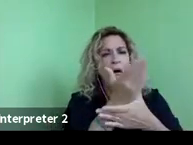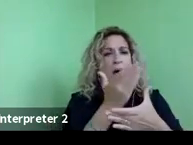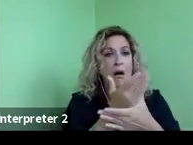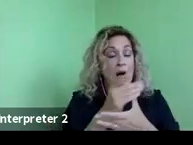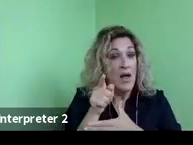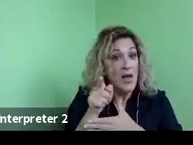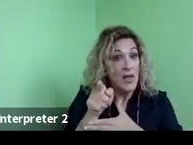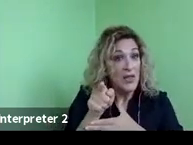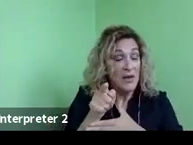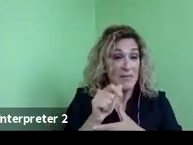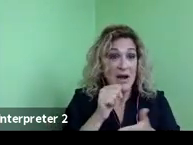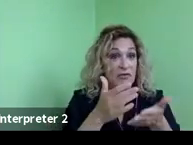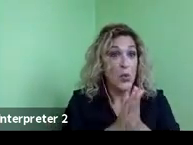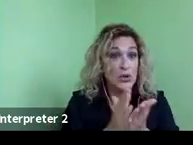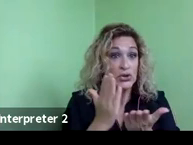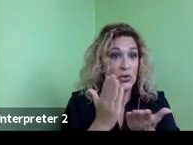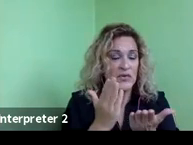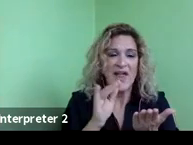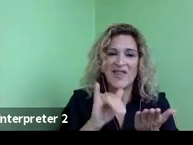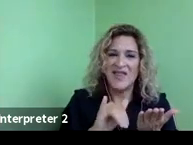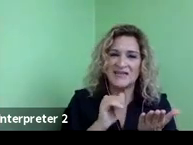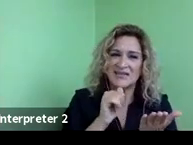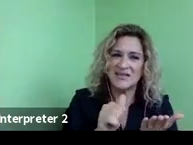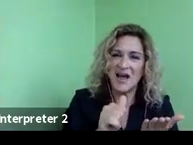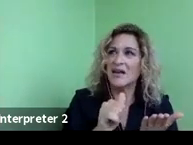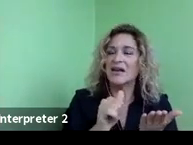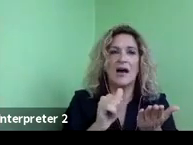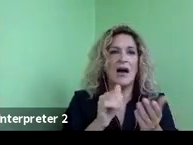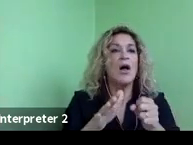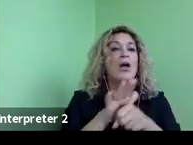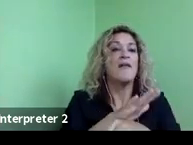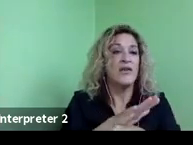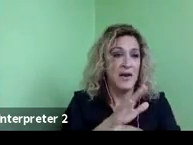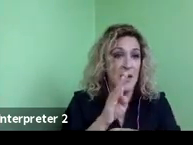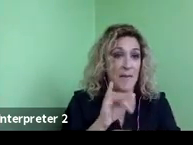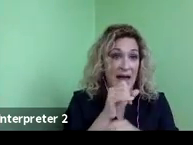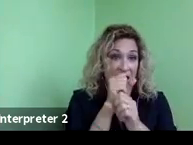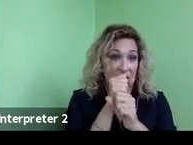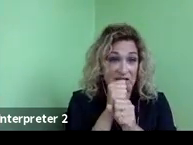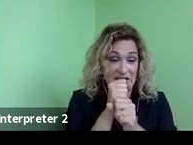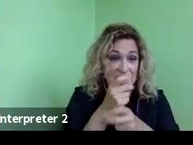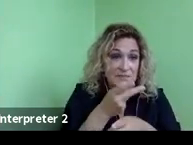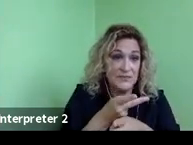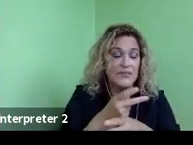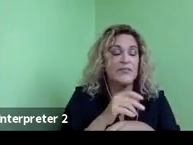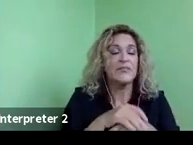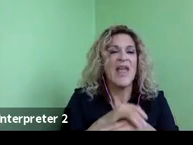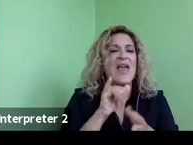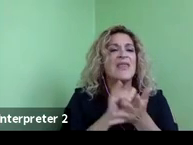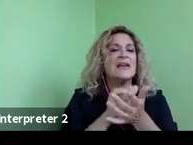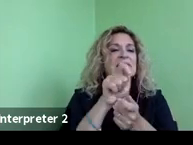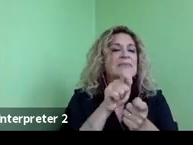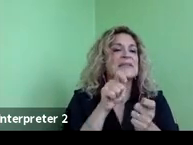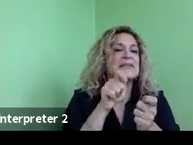not protected by confidentiality. It's very specific context that's protected by confidentiality, and one that's